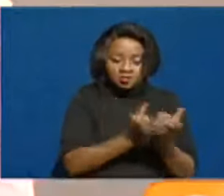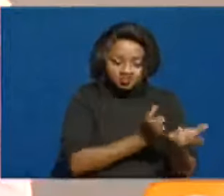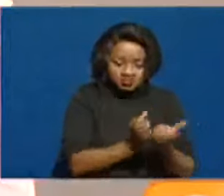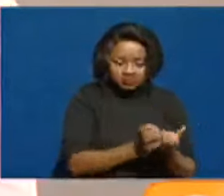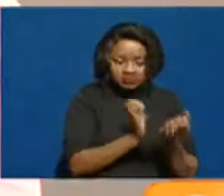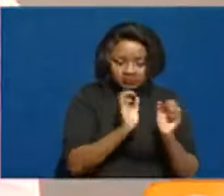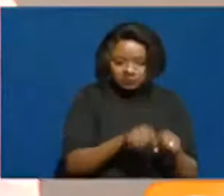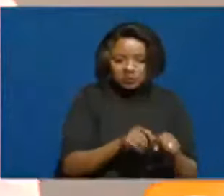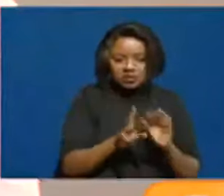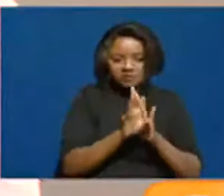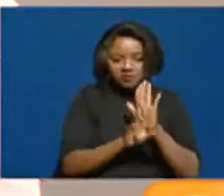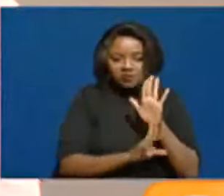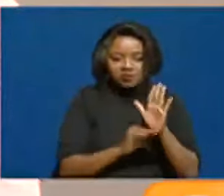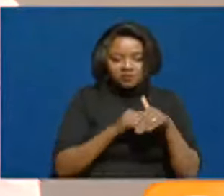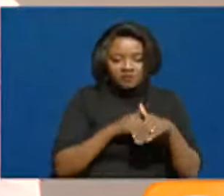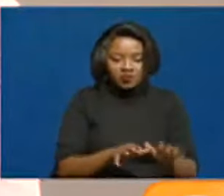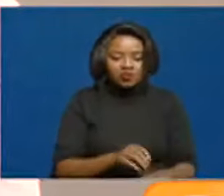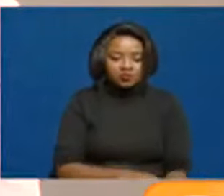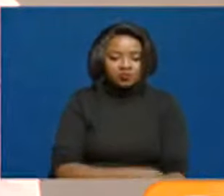and households?